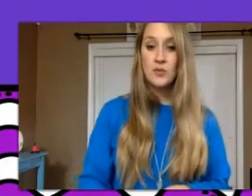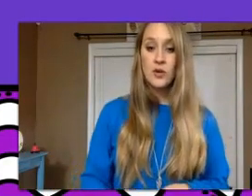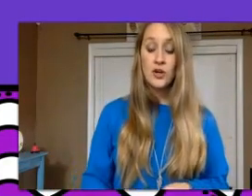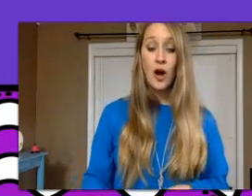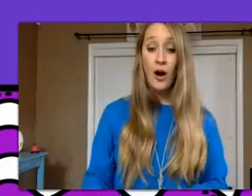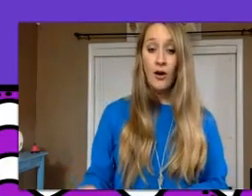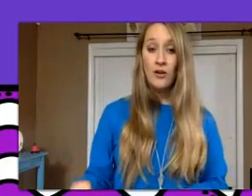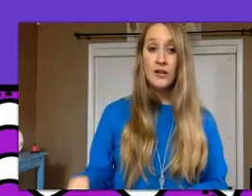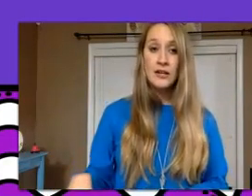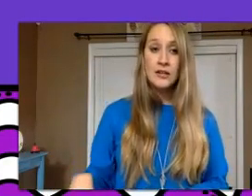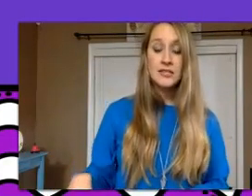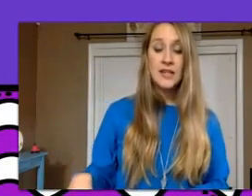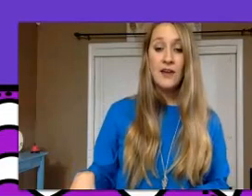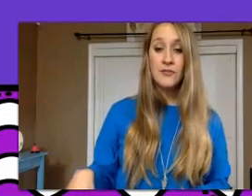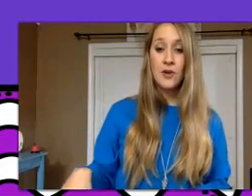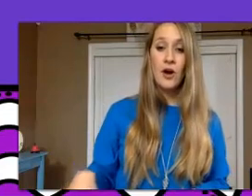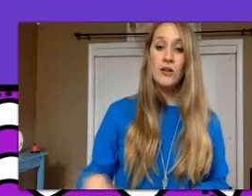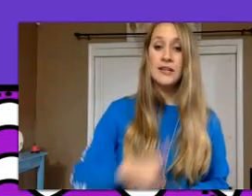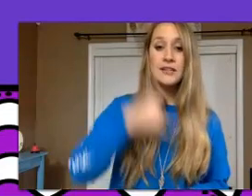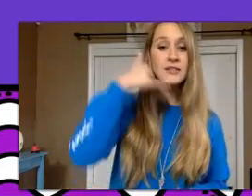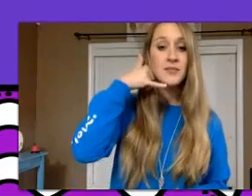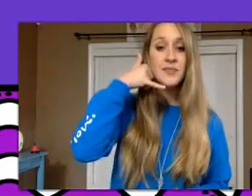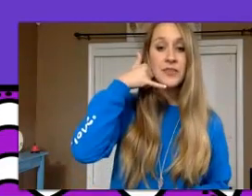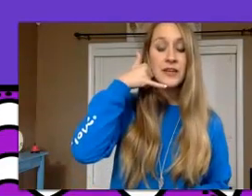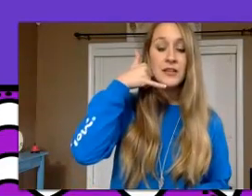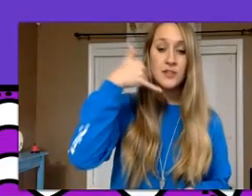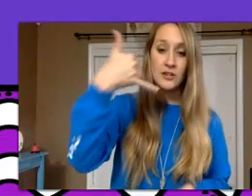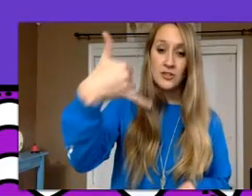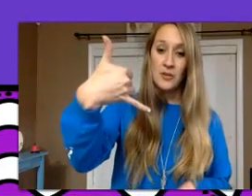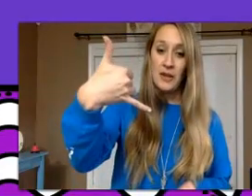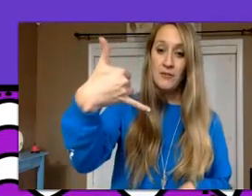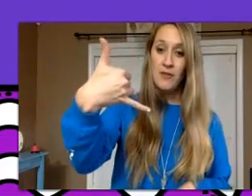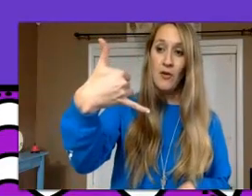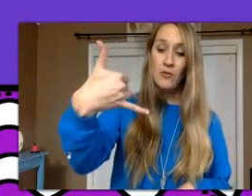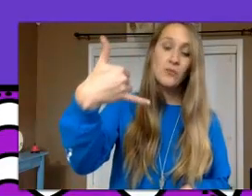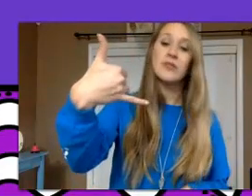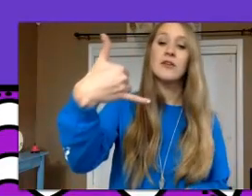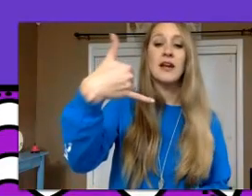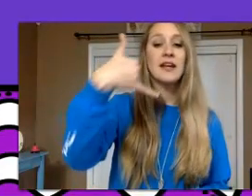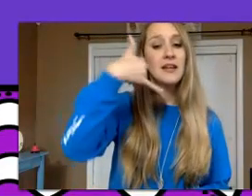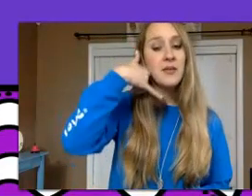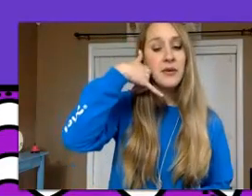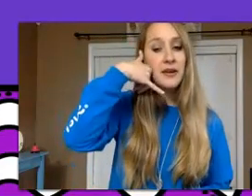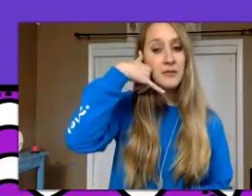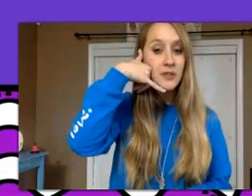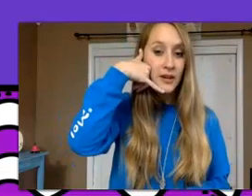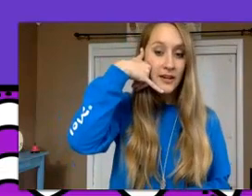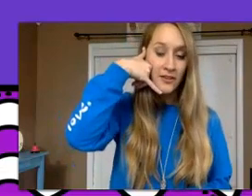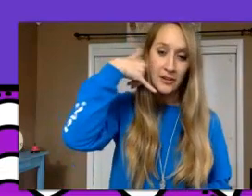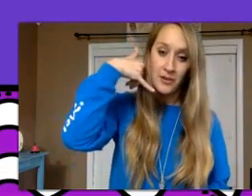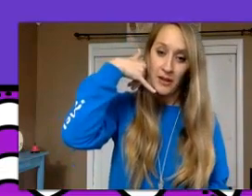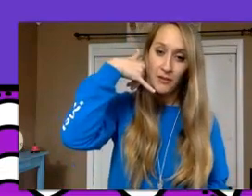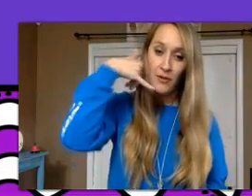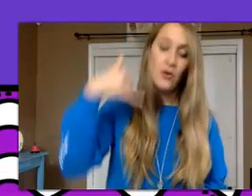This is the word call. The sign for call is, so you're just going to make a phone with your hand and put it up to your